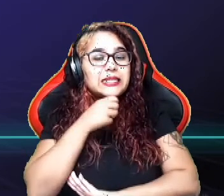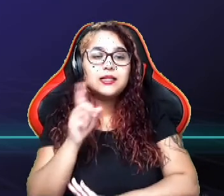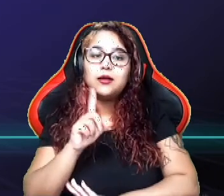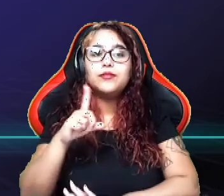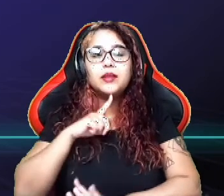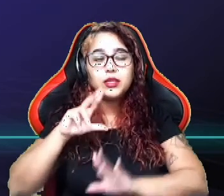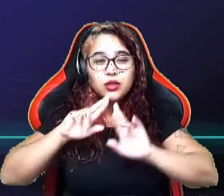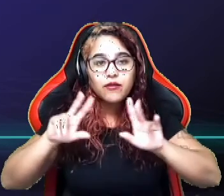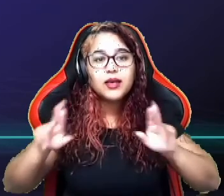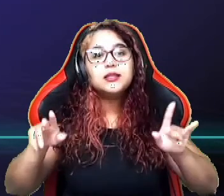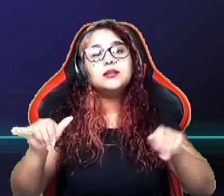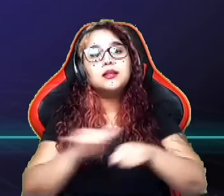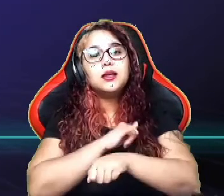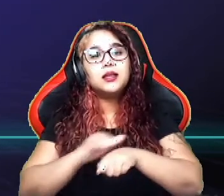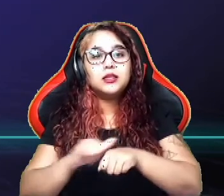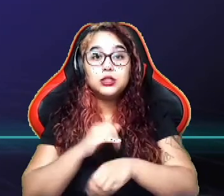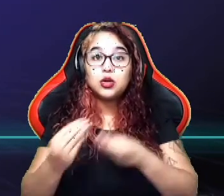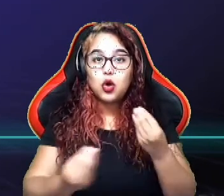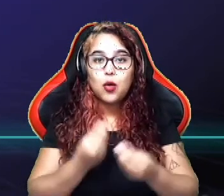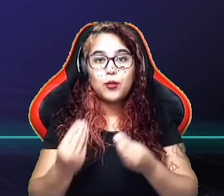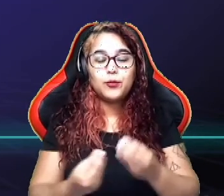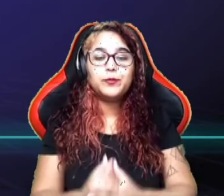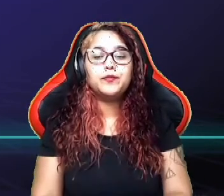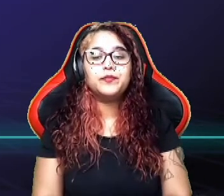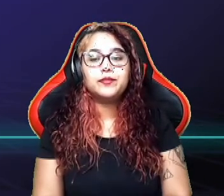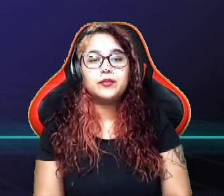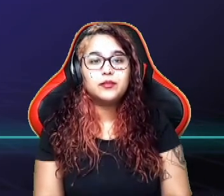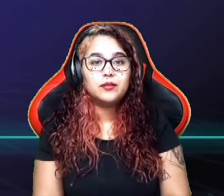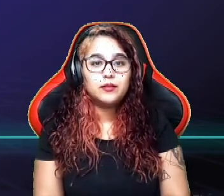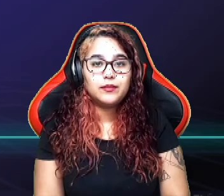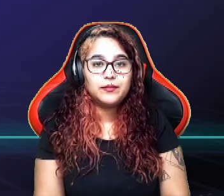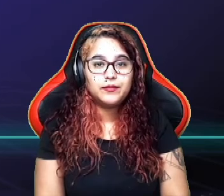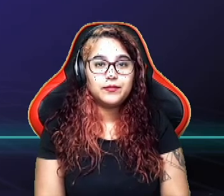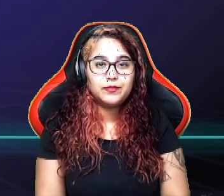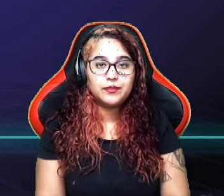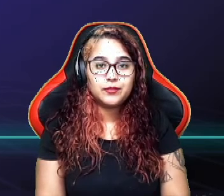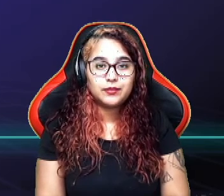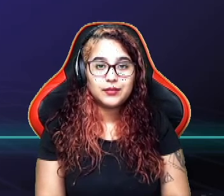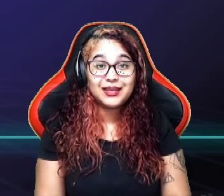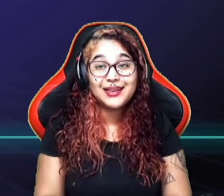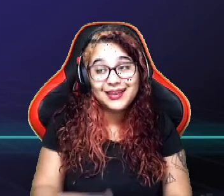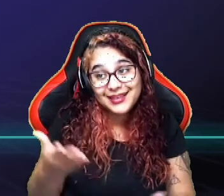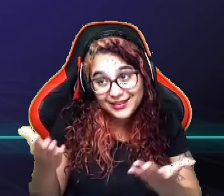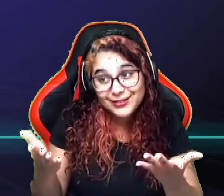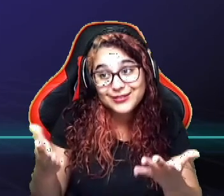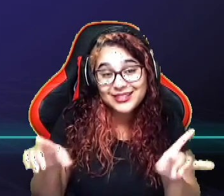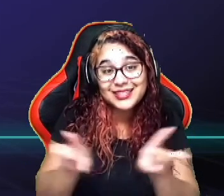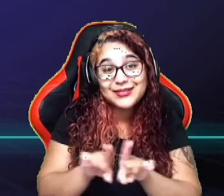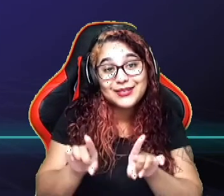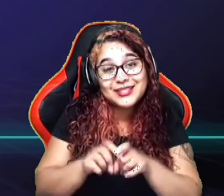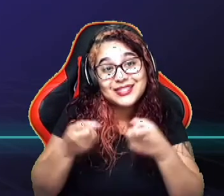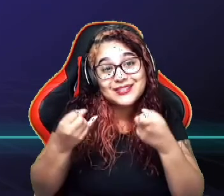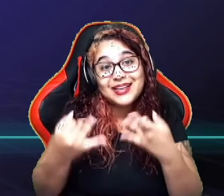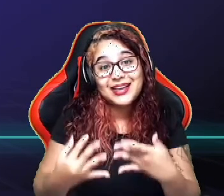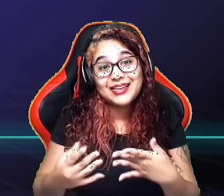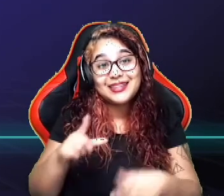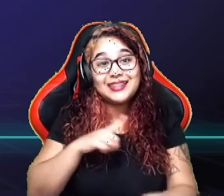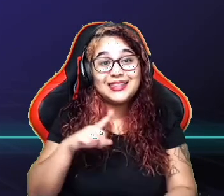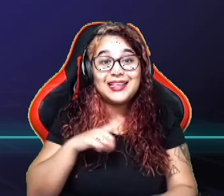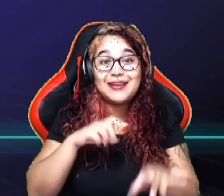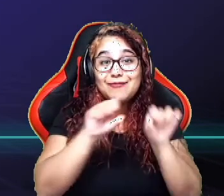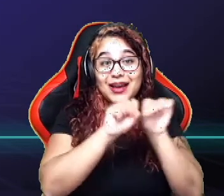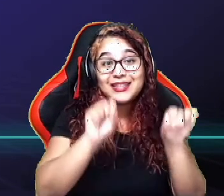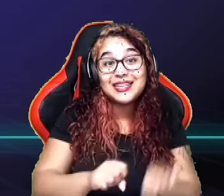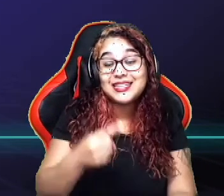head first, you know, just all in with these platforms. And let's bear in mind, we're talking about machines